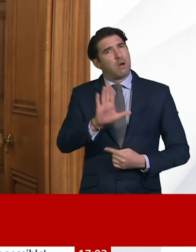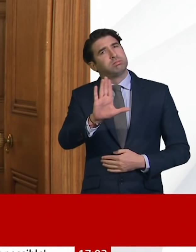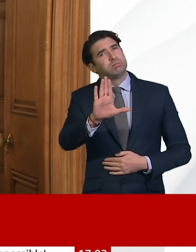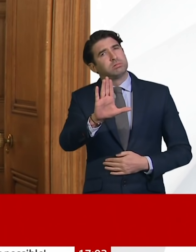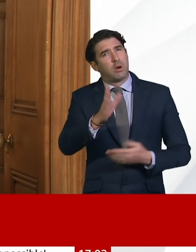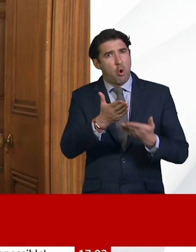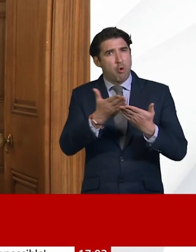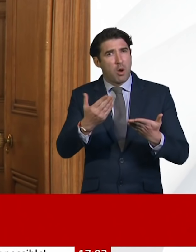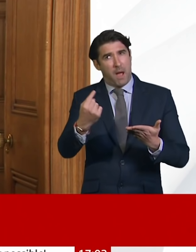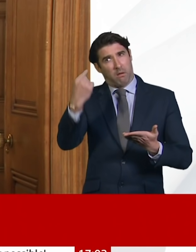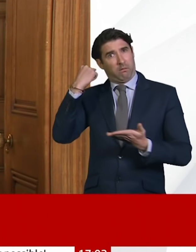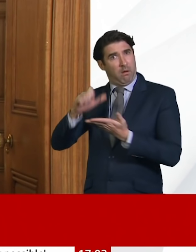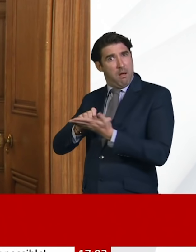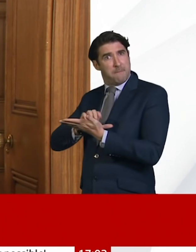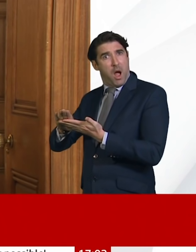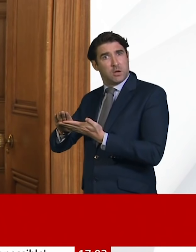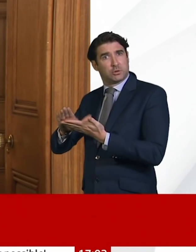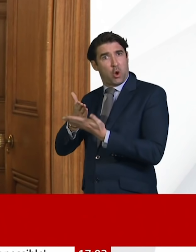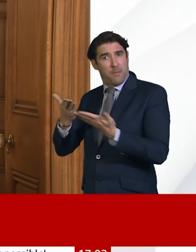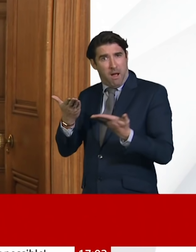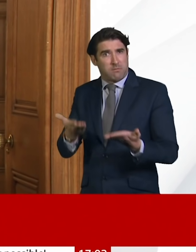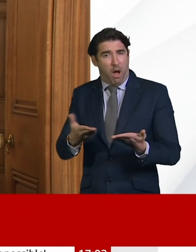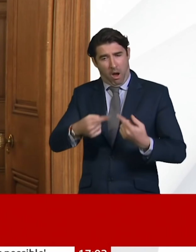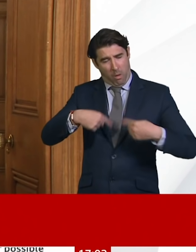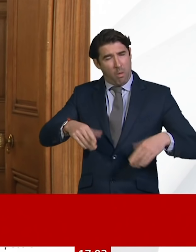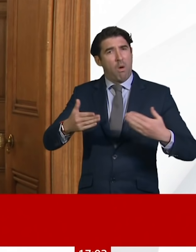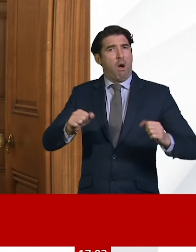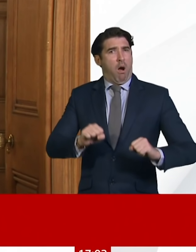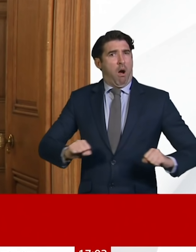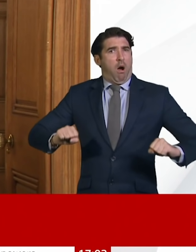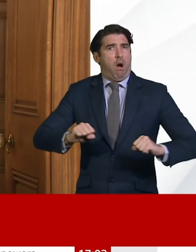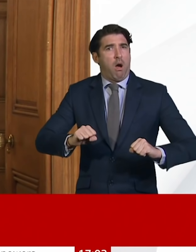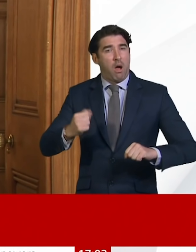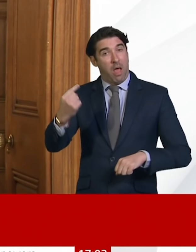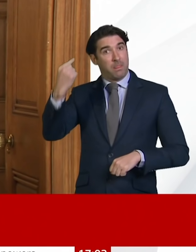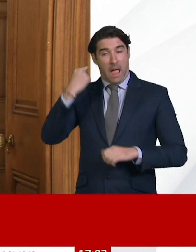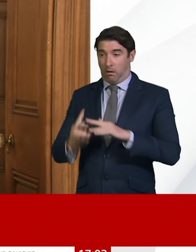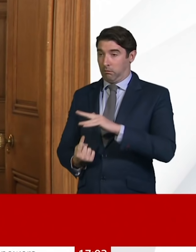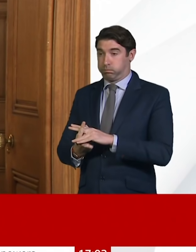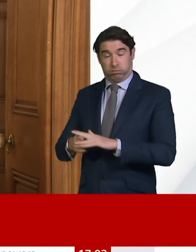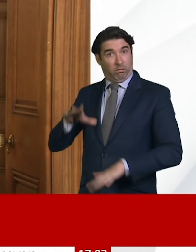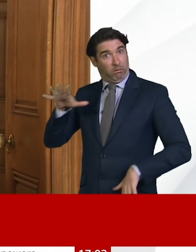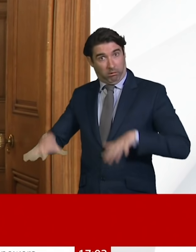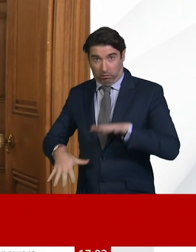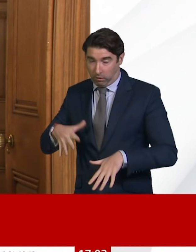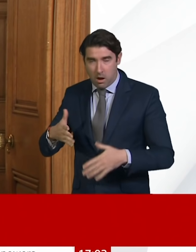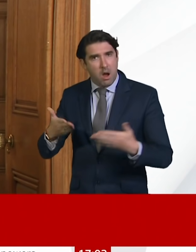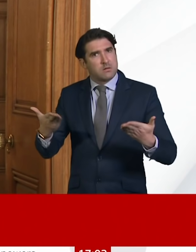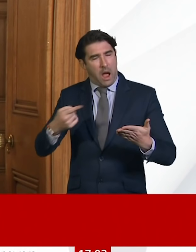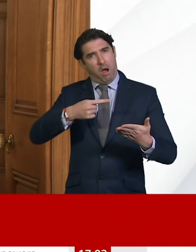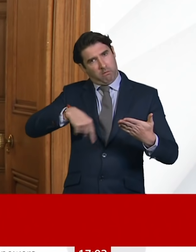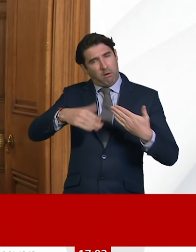end of October. We're already exceeding the number of tests per capita that are conducted in Germany, France and Spain. We have